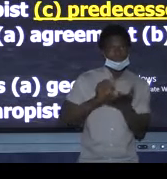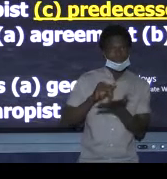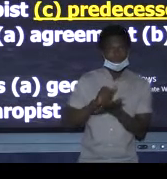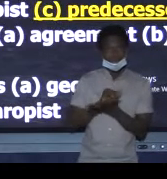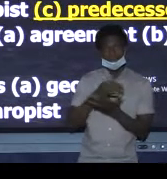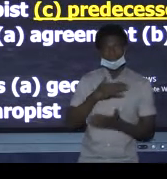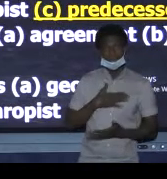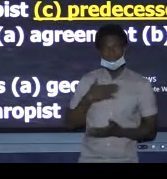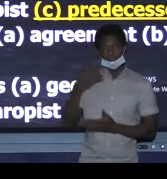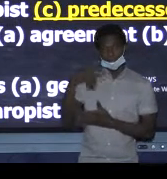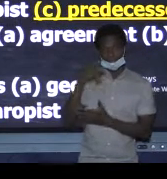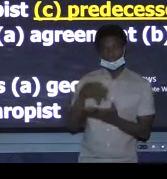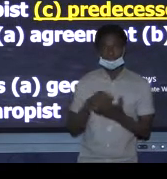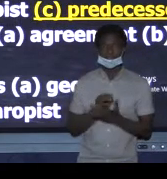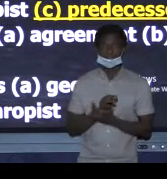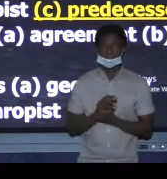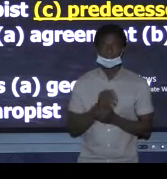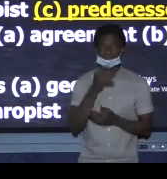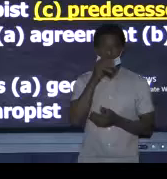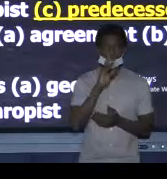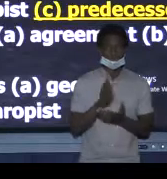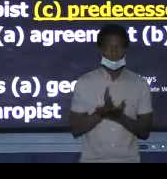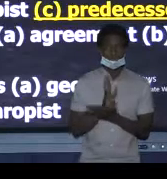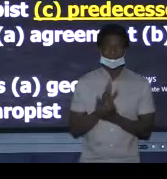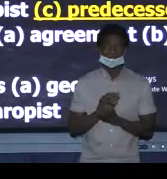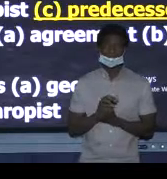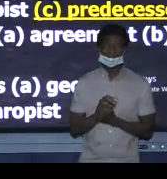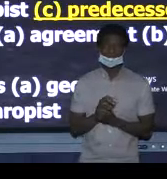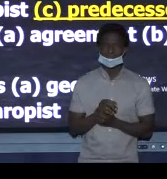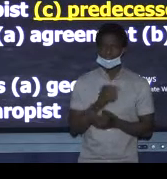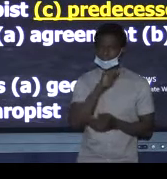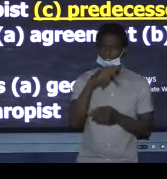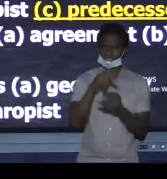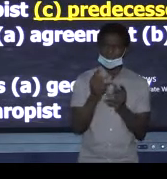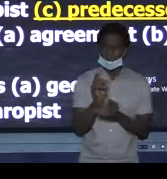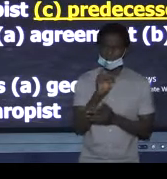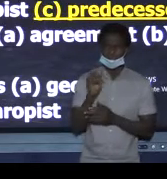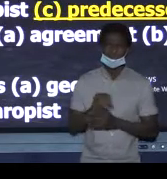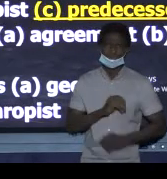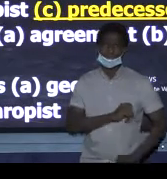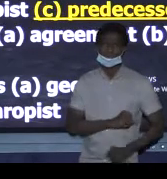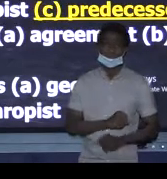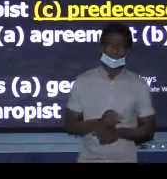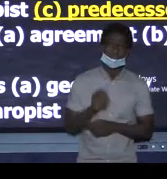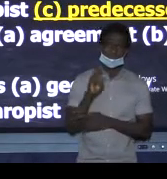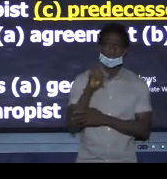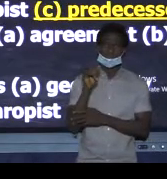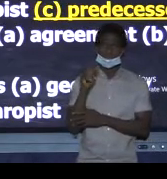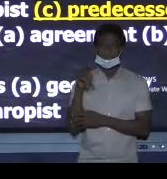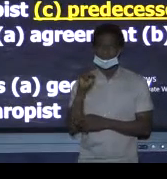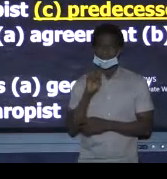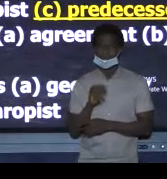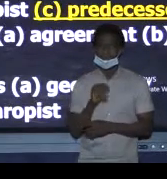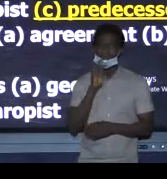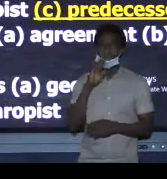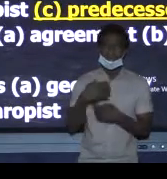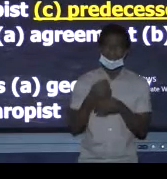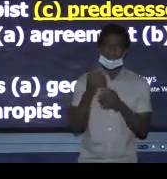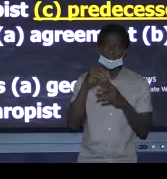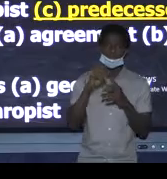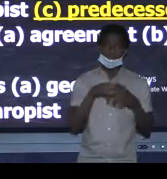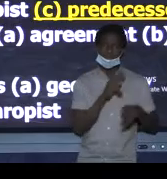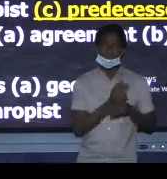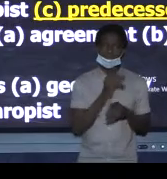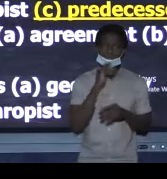write that? Please mark it. You're correct. A place where military weapons are made or